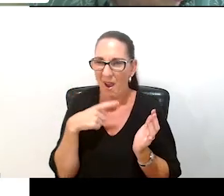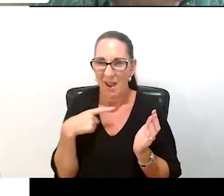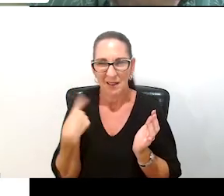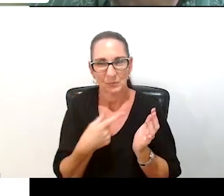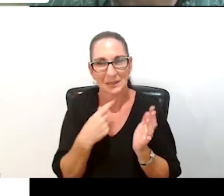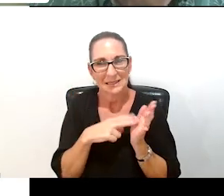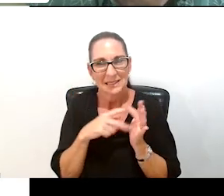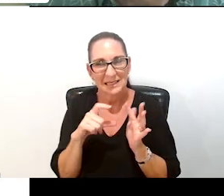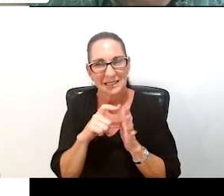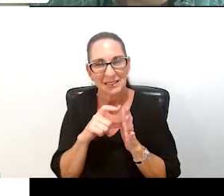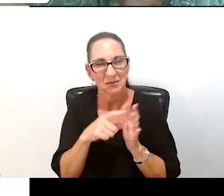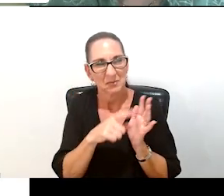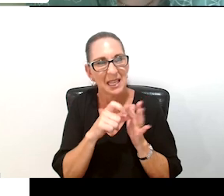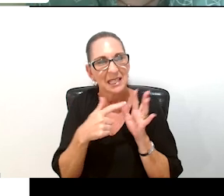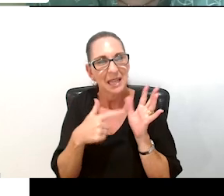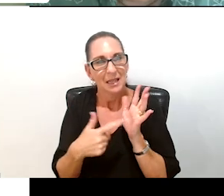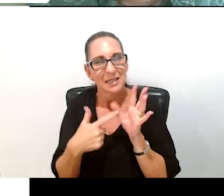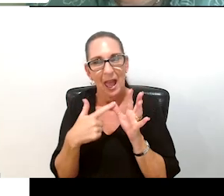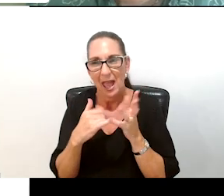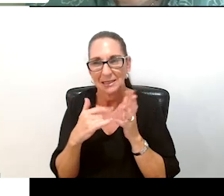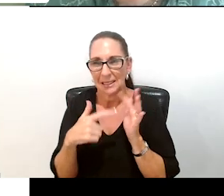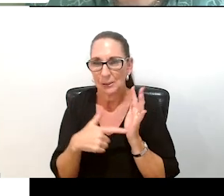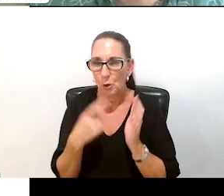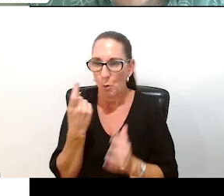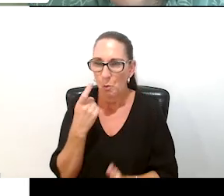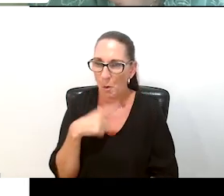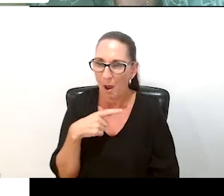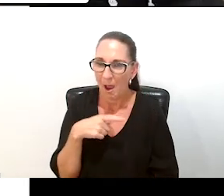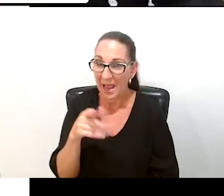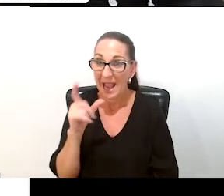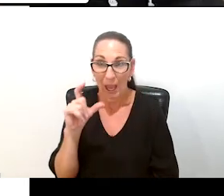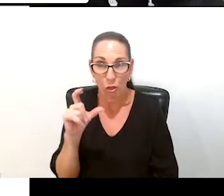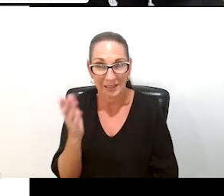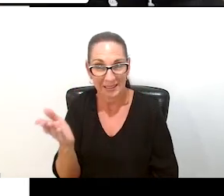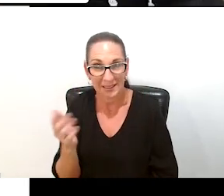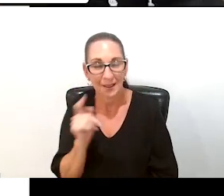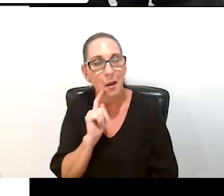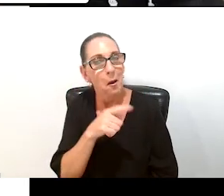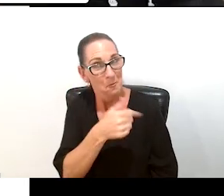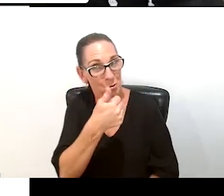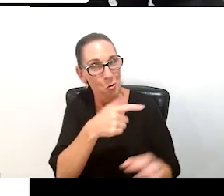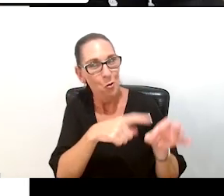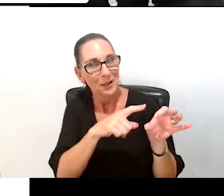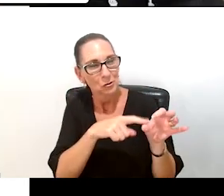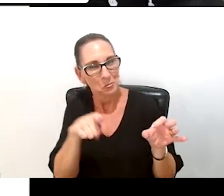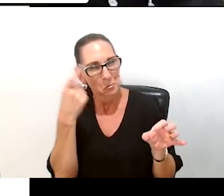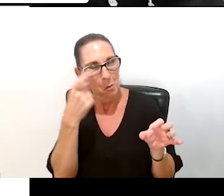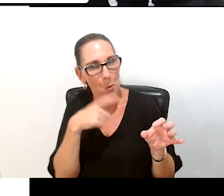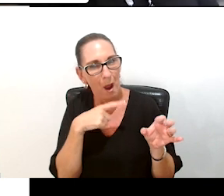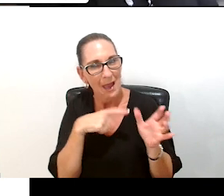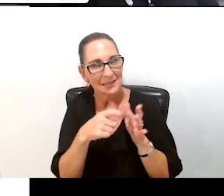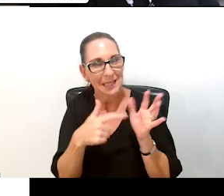need the data asset? Catherine? Good question, Luke. Why do we need the